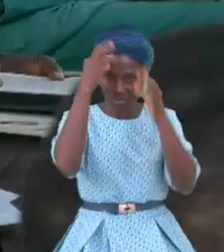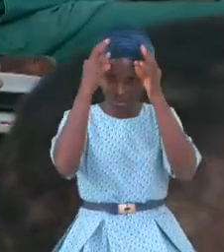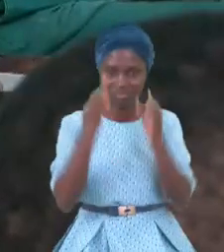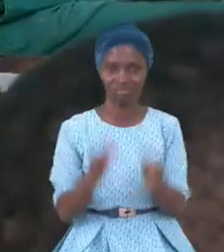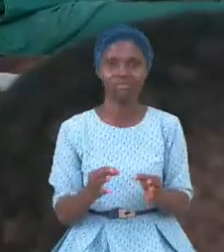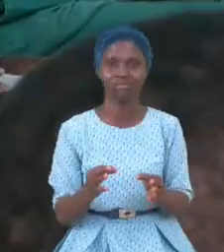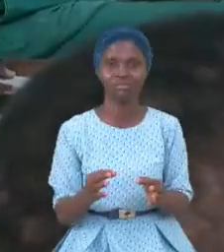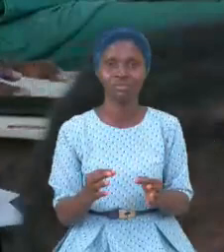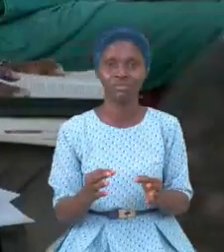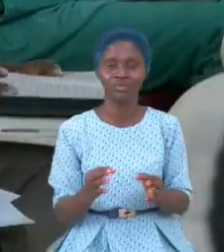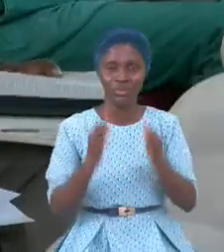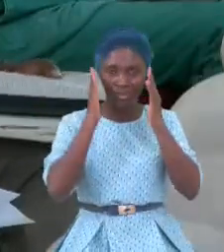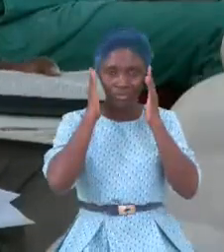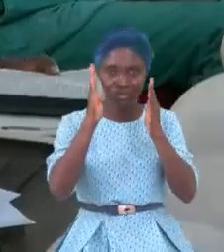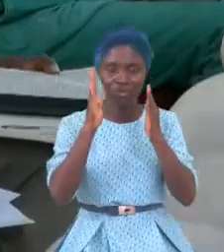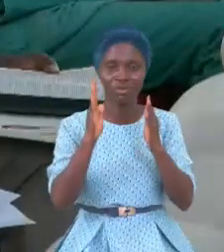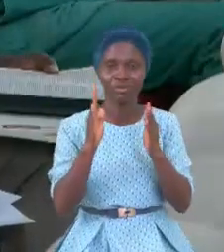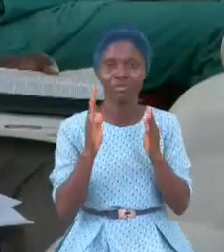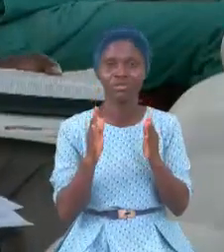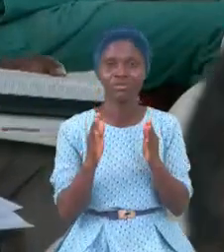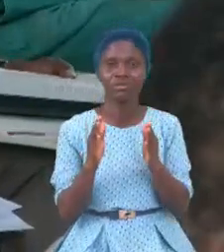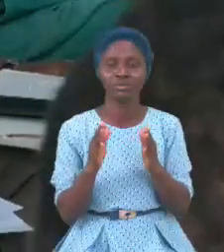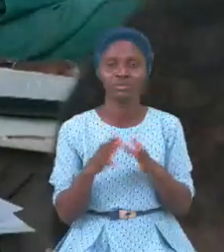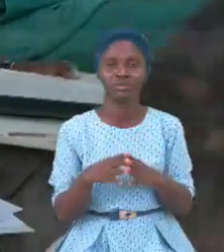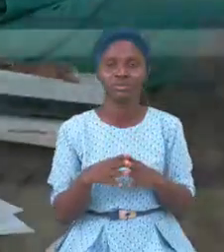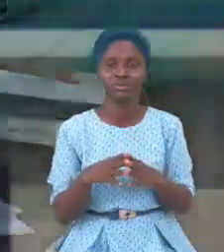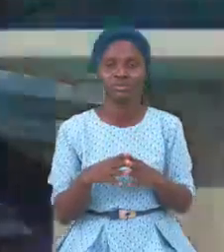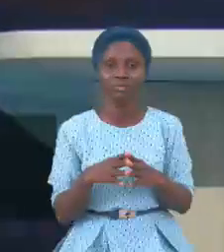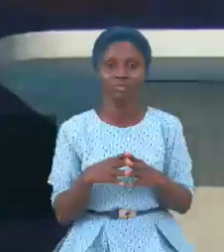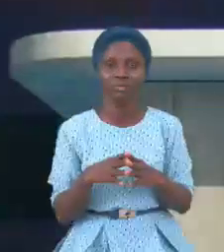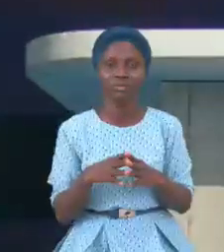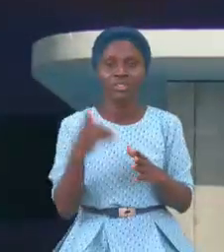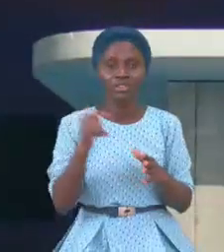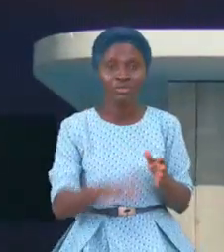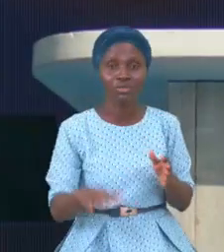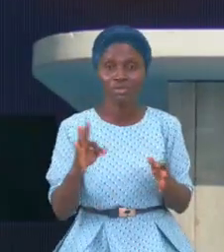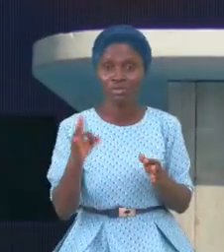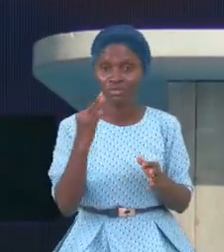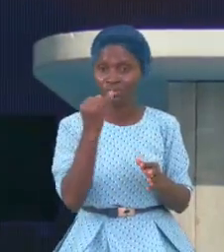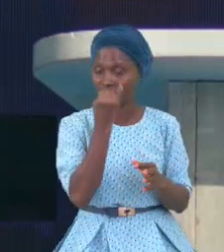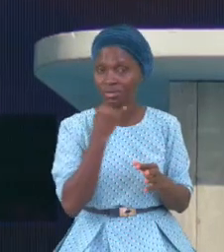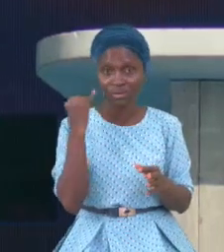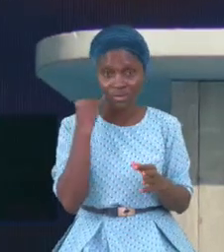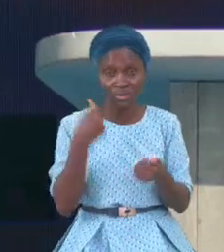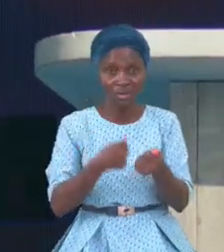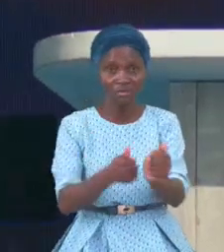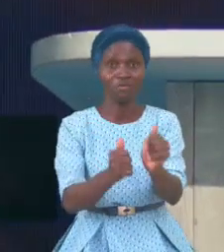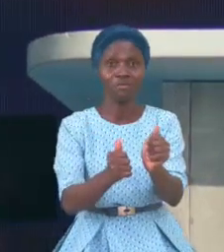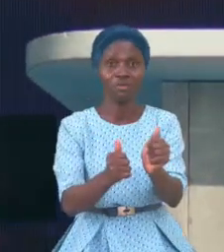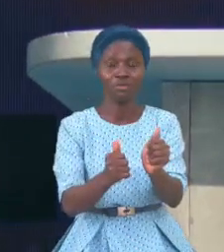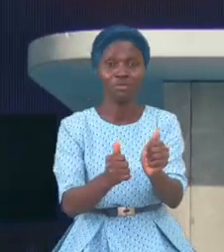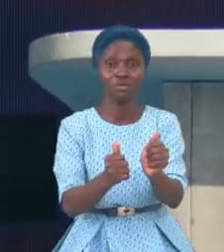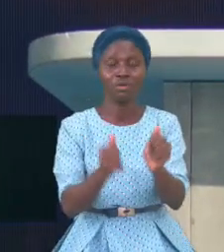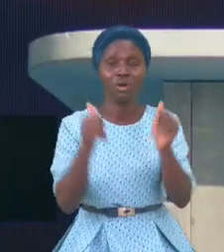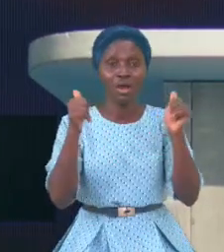from national atrocities. The children of Israel, they followed atrocities, things you